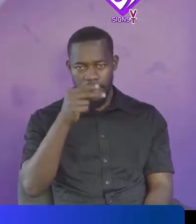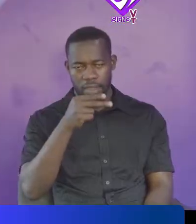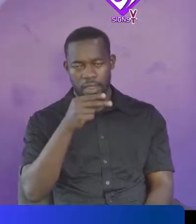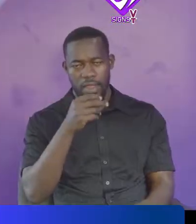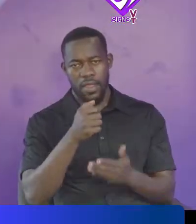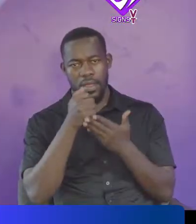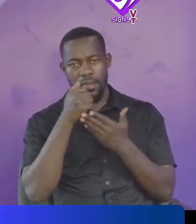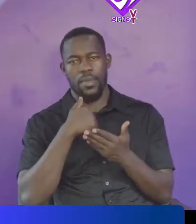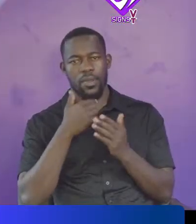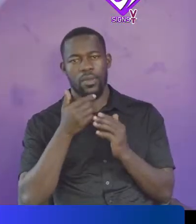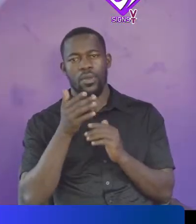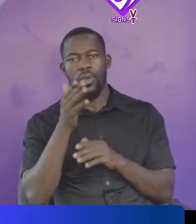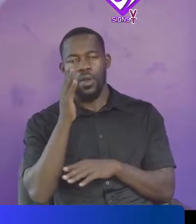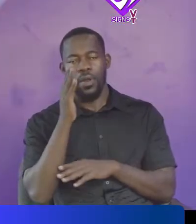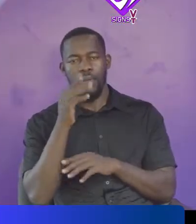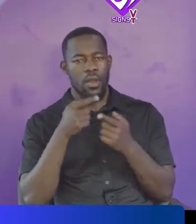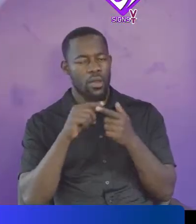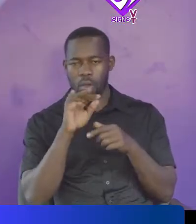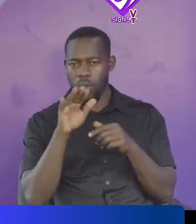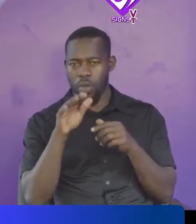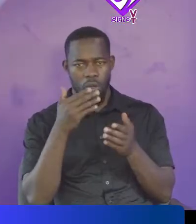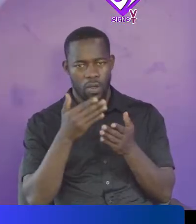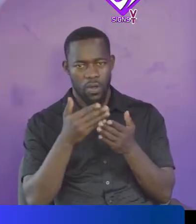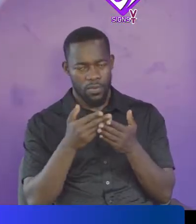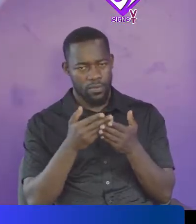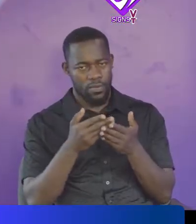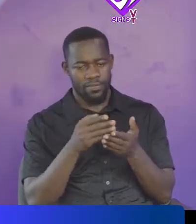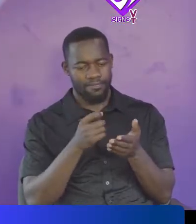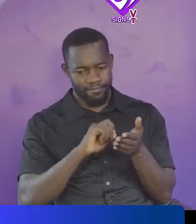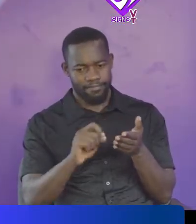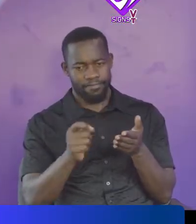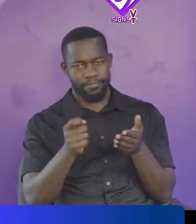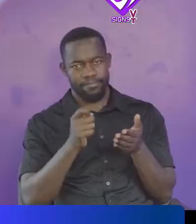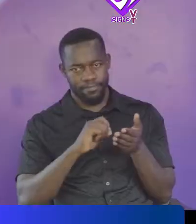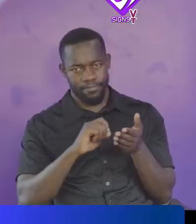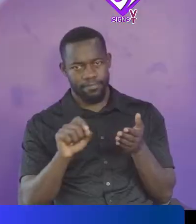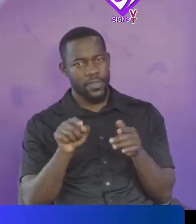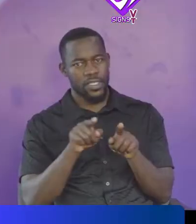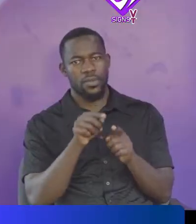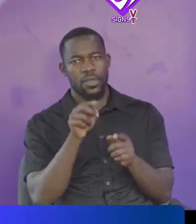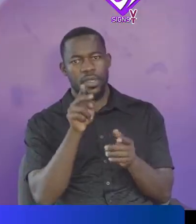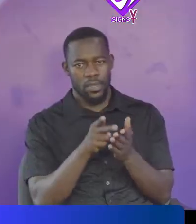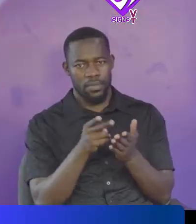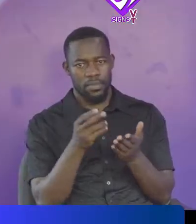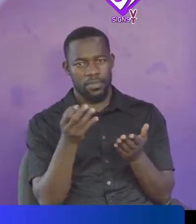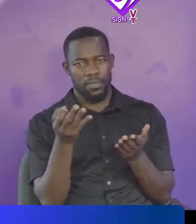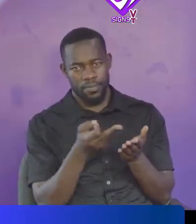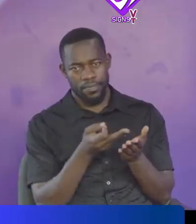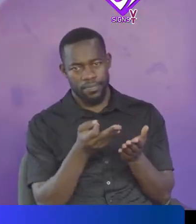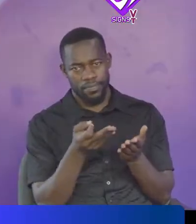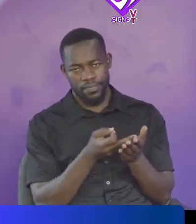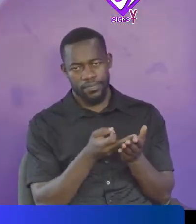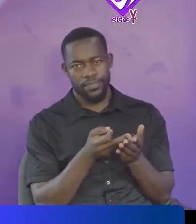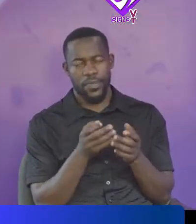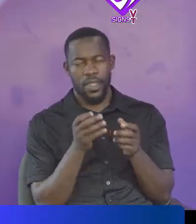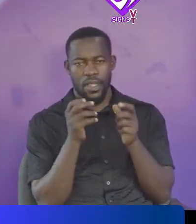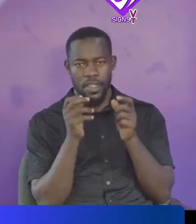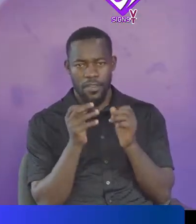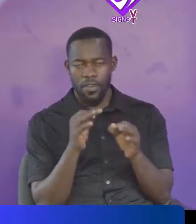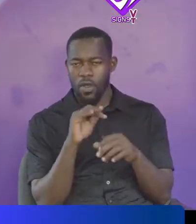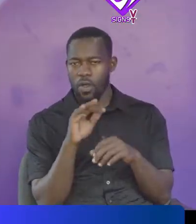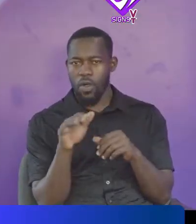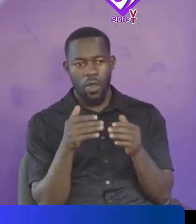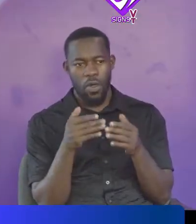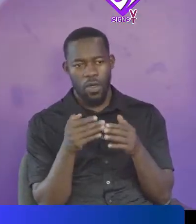were being done, they were documented. And these are the things that if were all expatriated, taken back